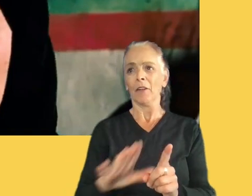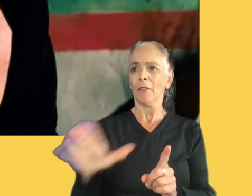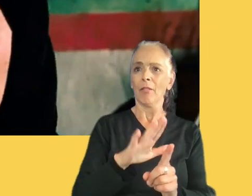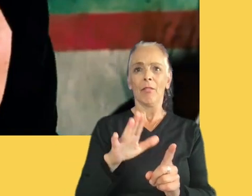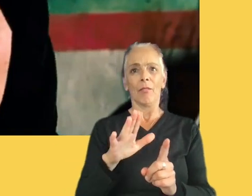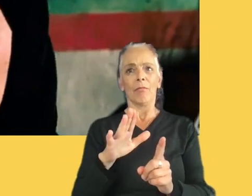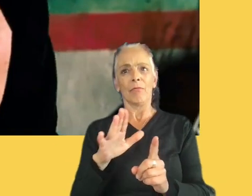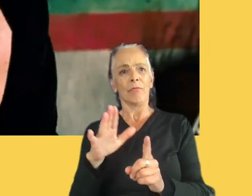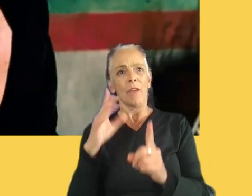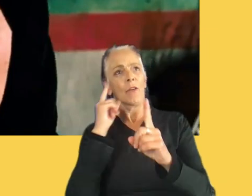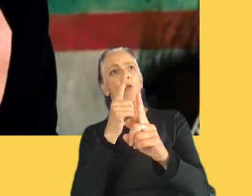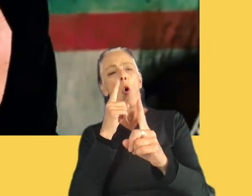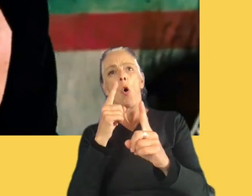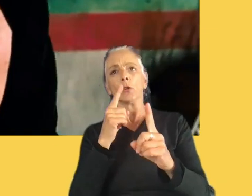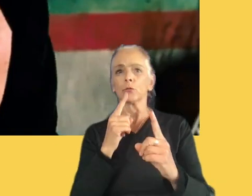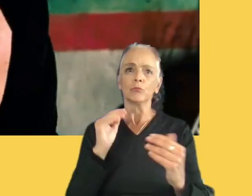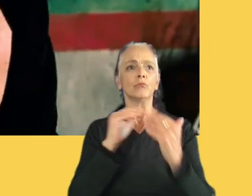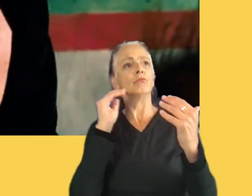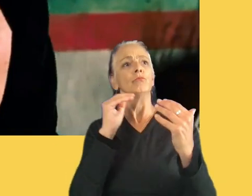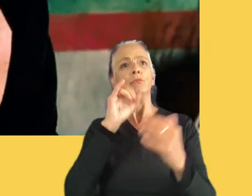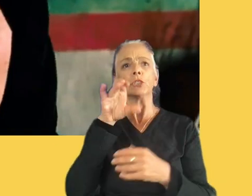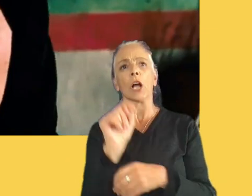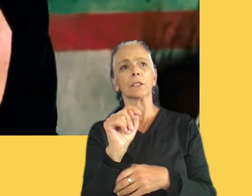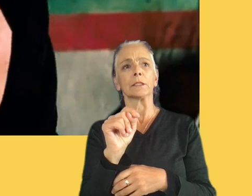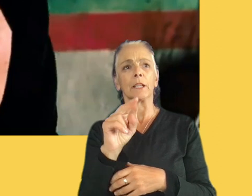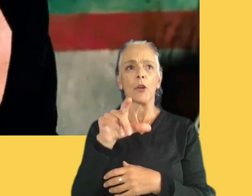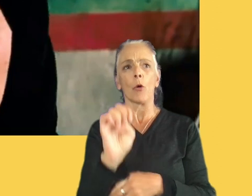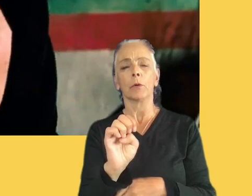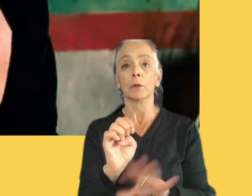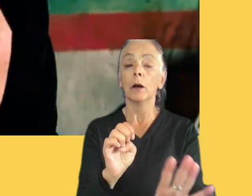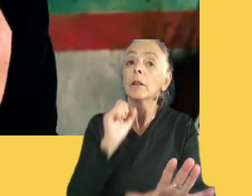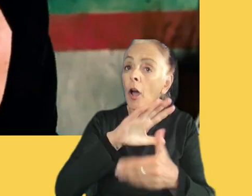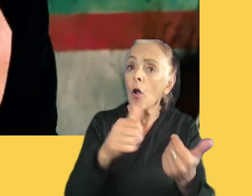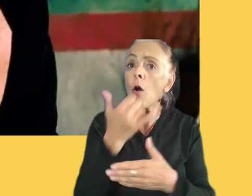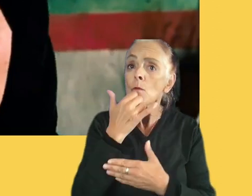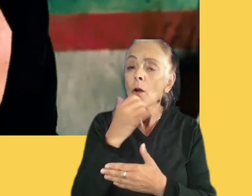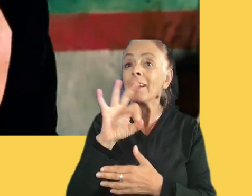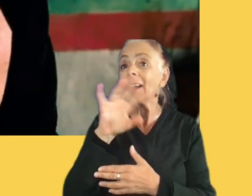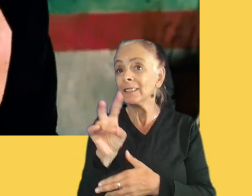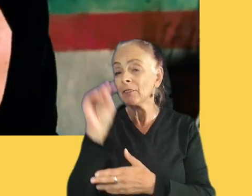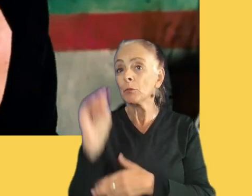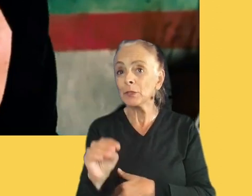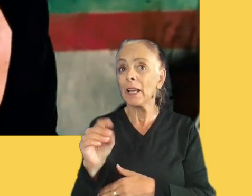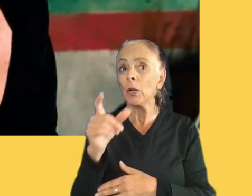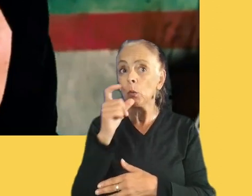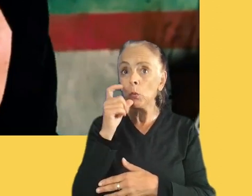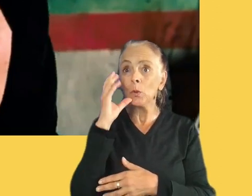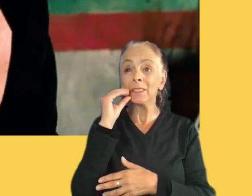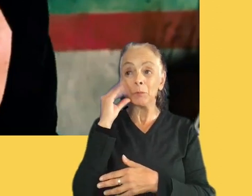noble. Now, it's not all wrong. 97% of the victims of terrorism are Muslim, so it's not a